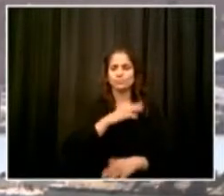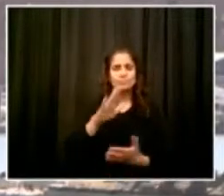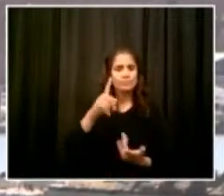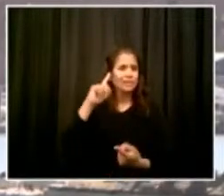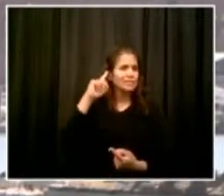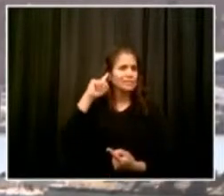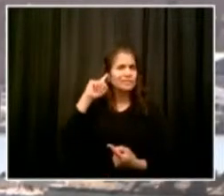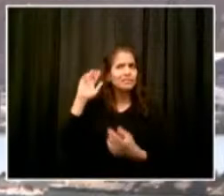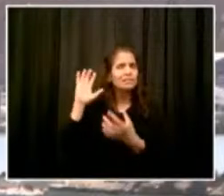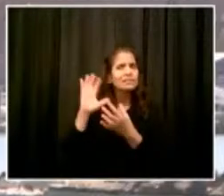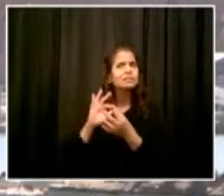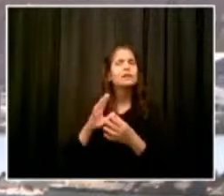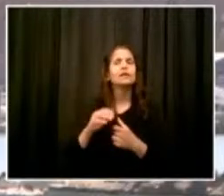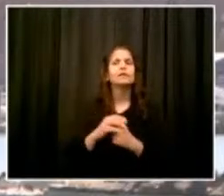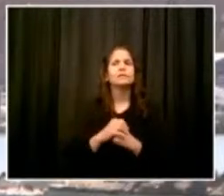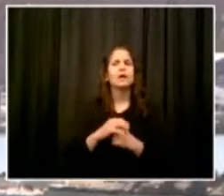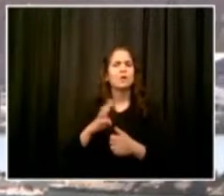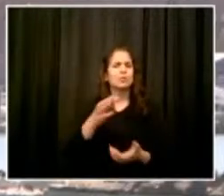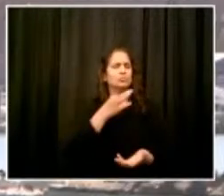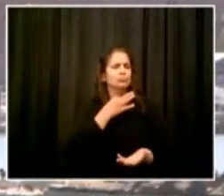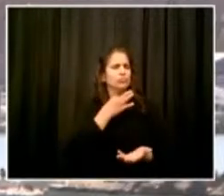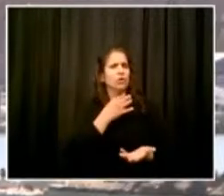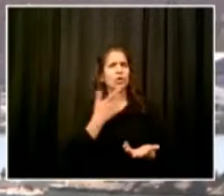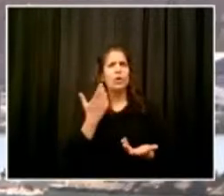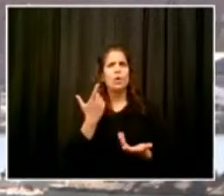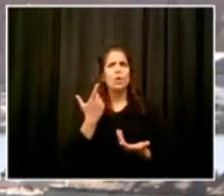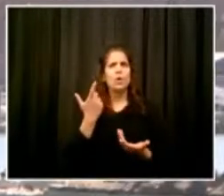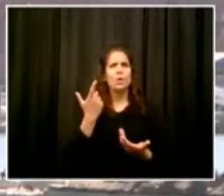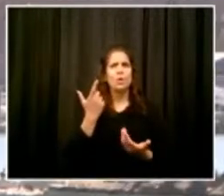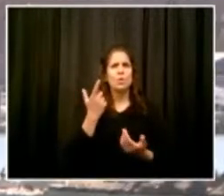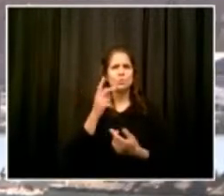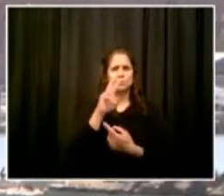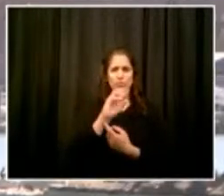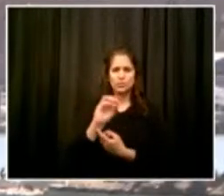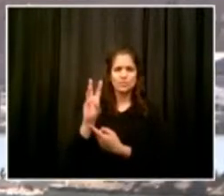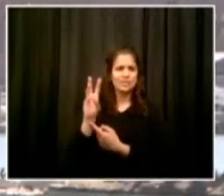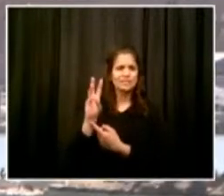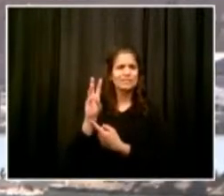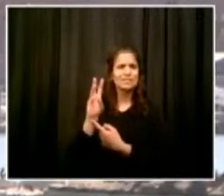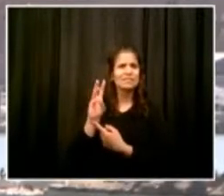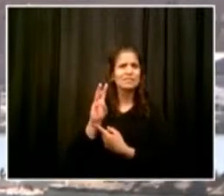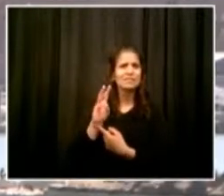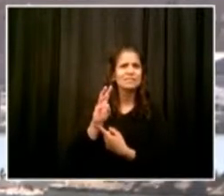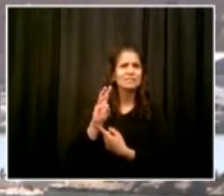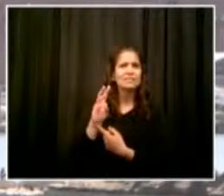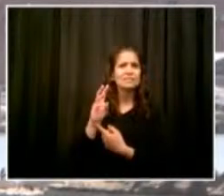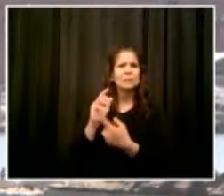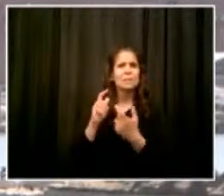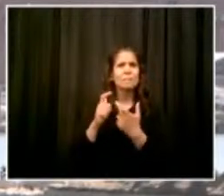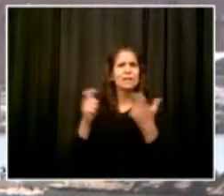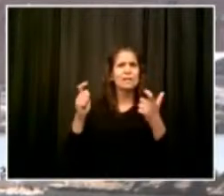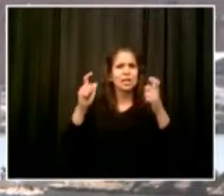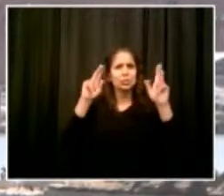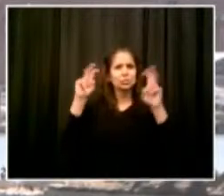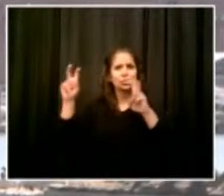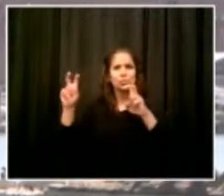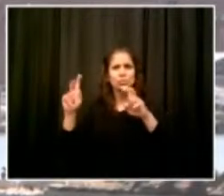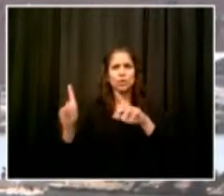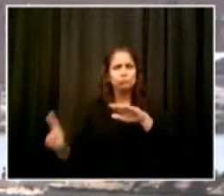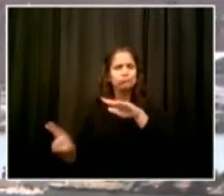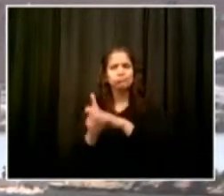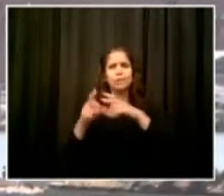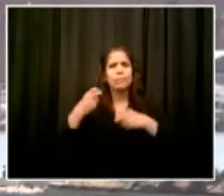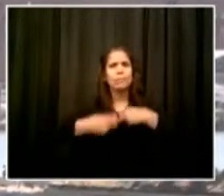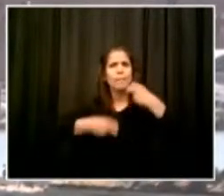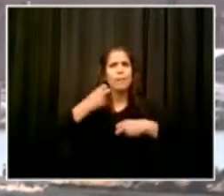And the major issue was that there was, I guess we call it kettling now. It's the same thing that's going on during the